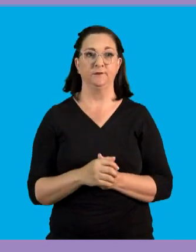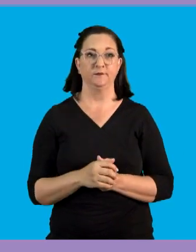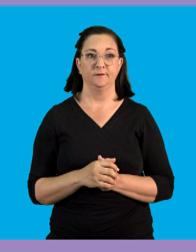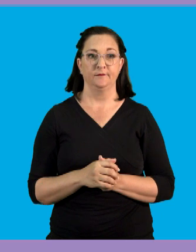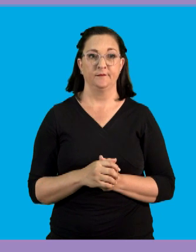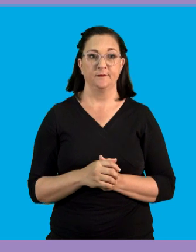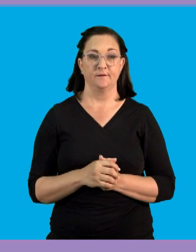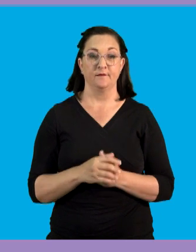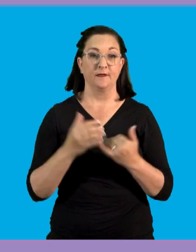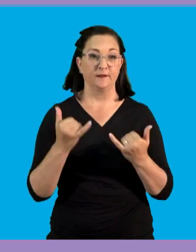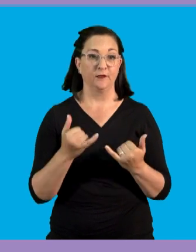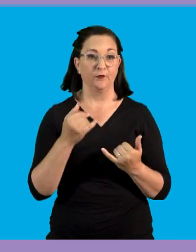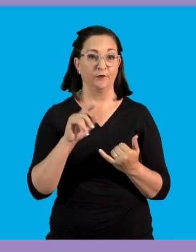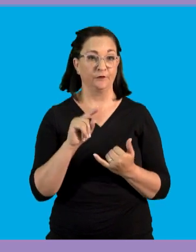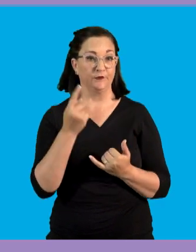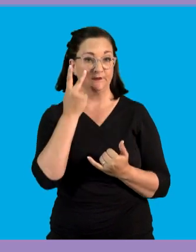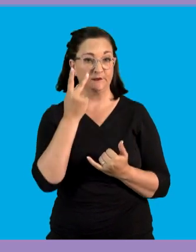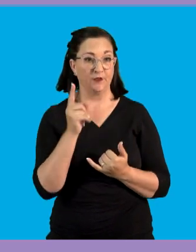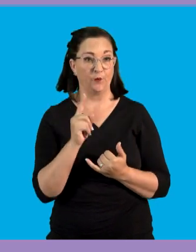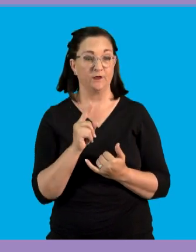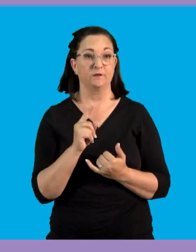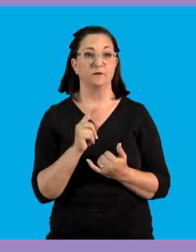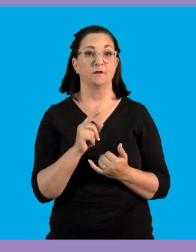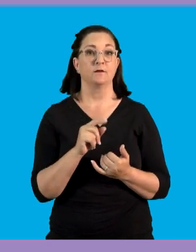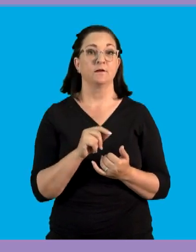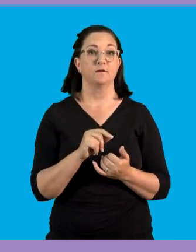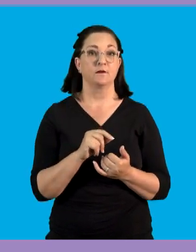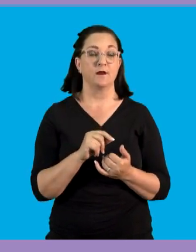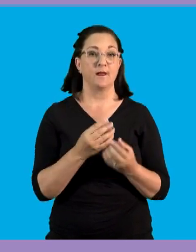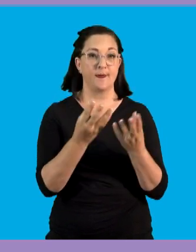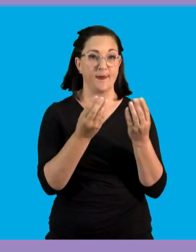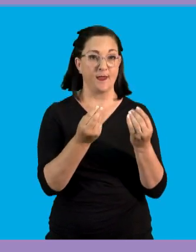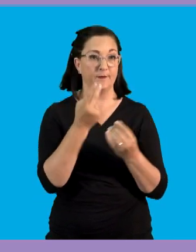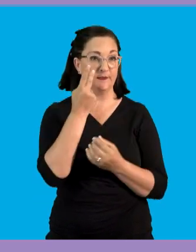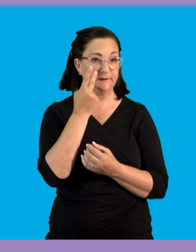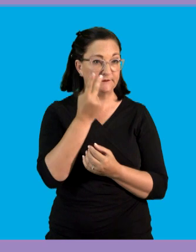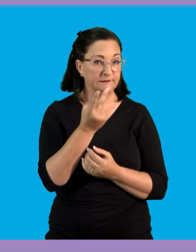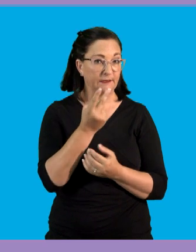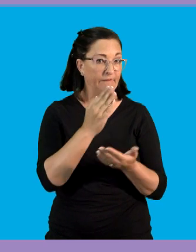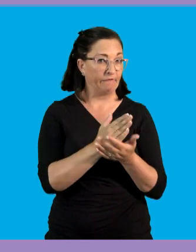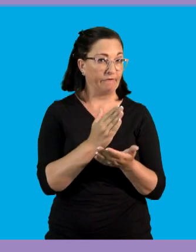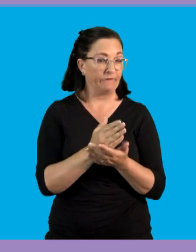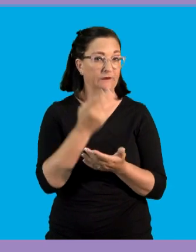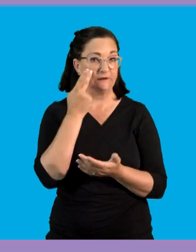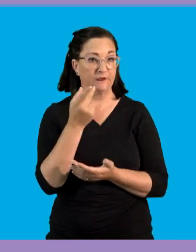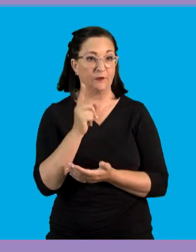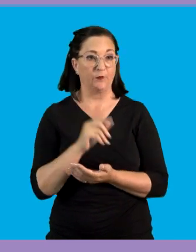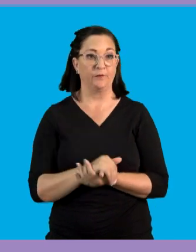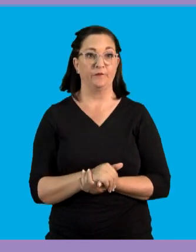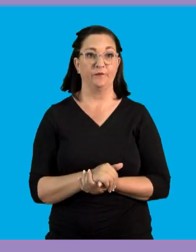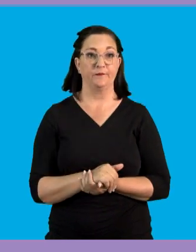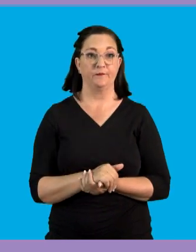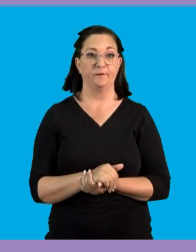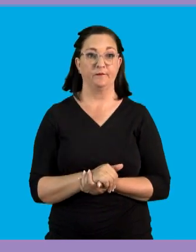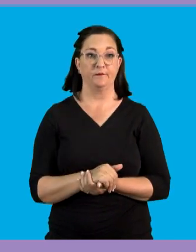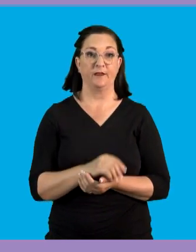common multiple, we have to now, first of all, write down all the prime numbers that I can see, or all the factors that I can see. And